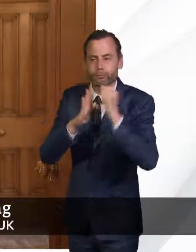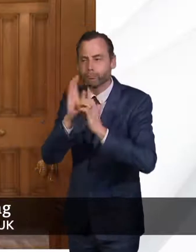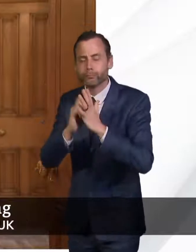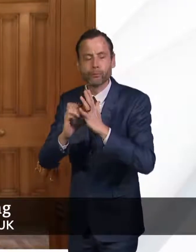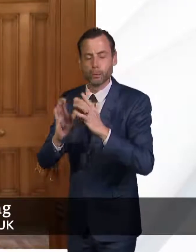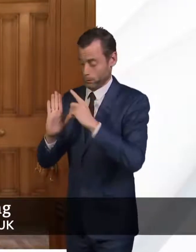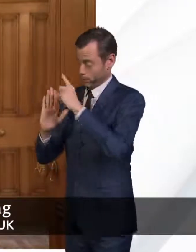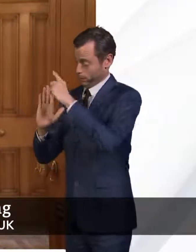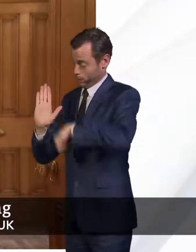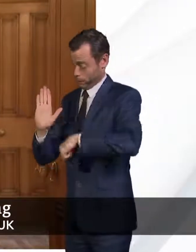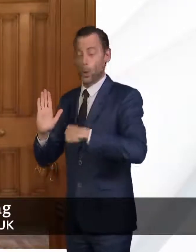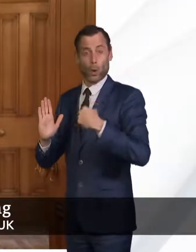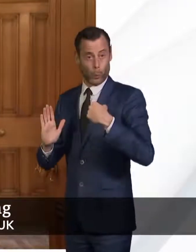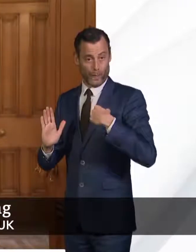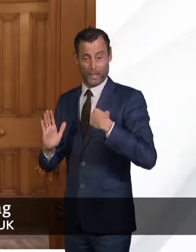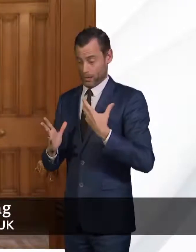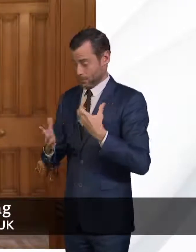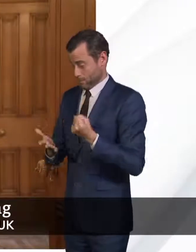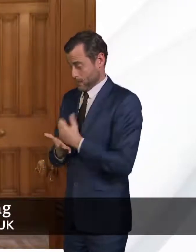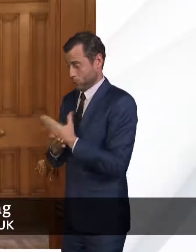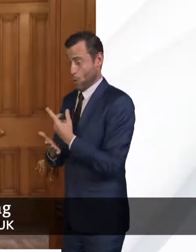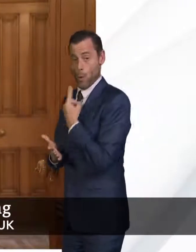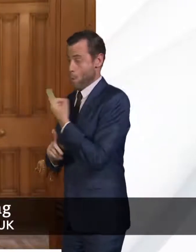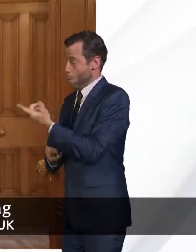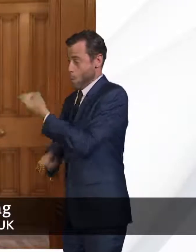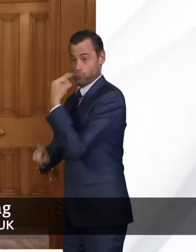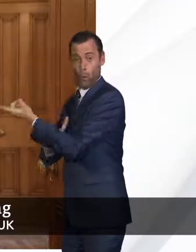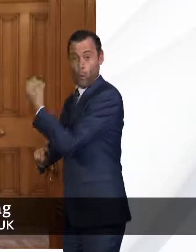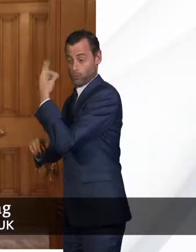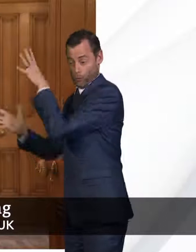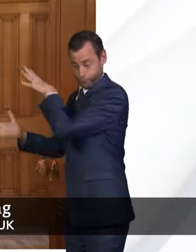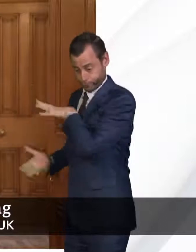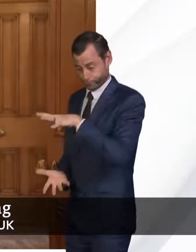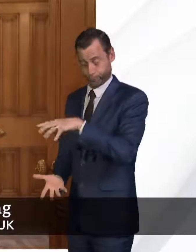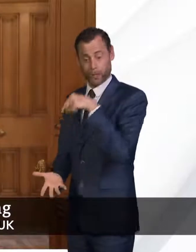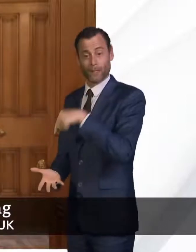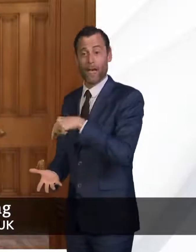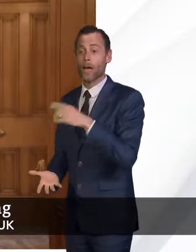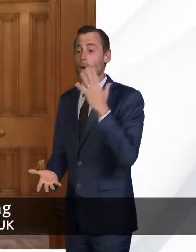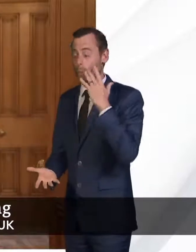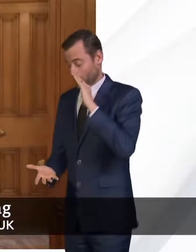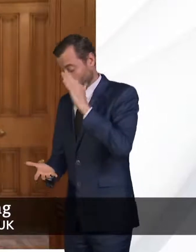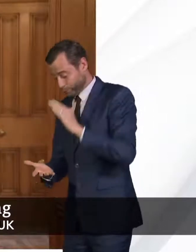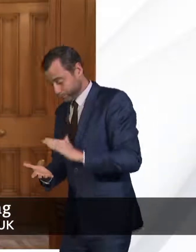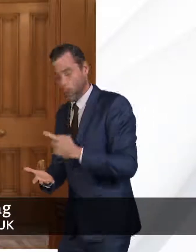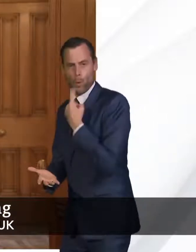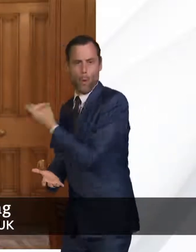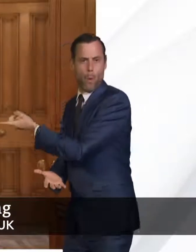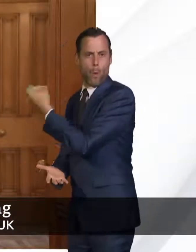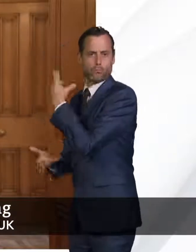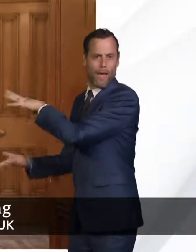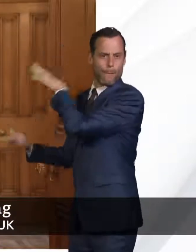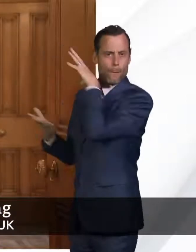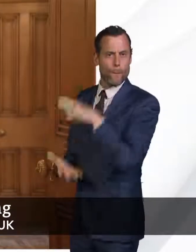home to make sure we're constantly replenishing that. And that's a huge effort. You know, globally,